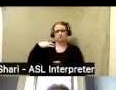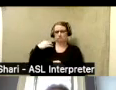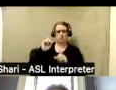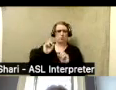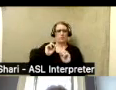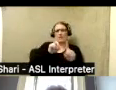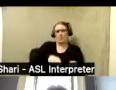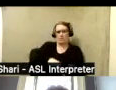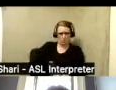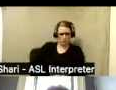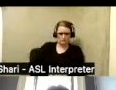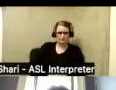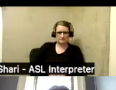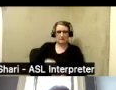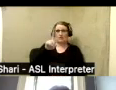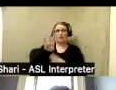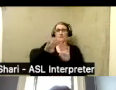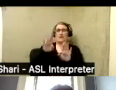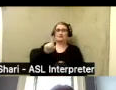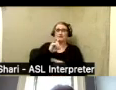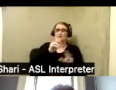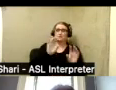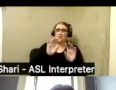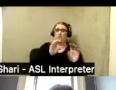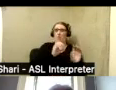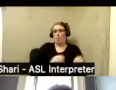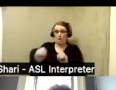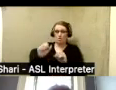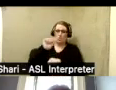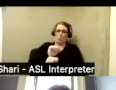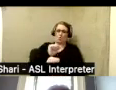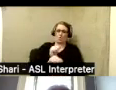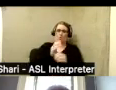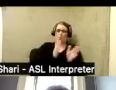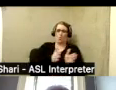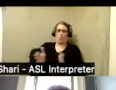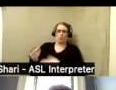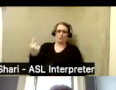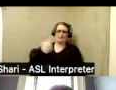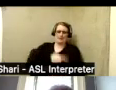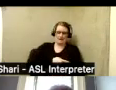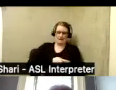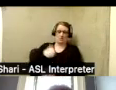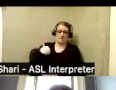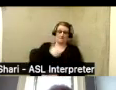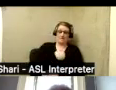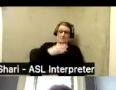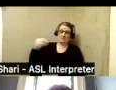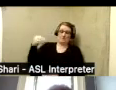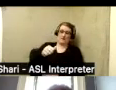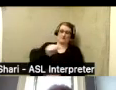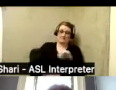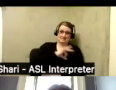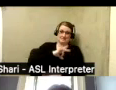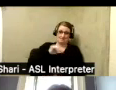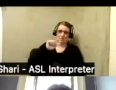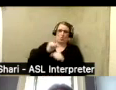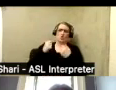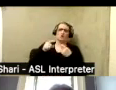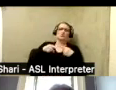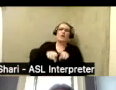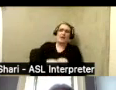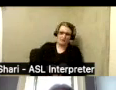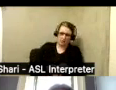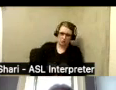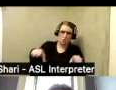The clubhouse is organized around what we call the work-ordered day, where members and paid staff work side by side,